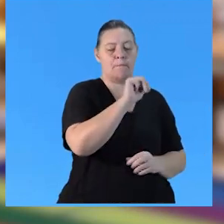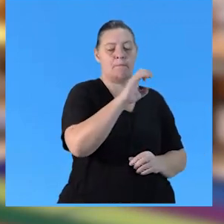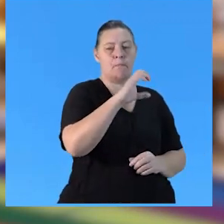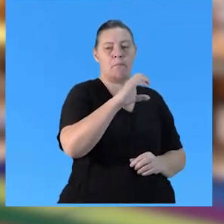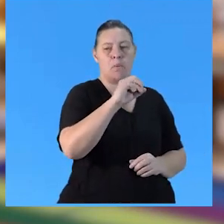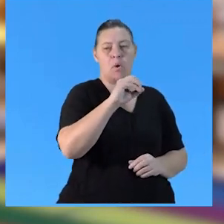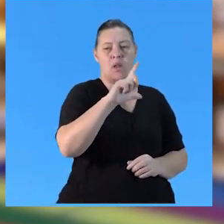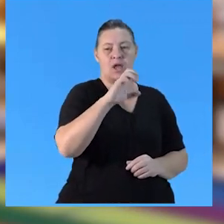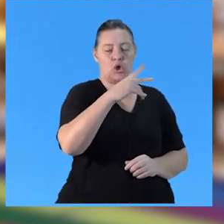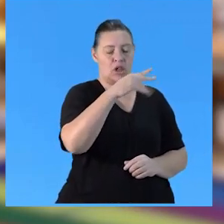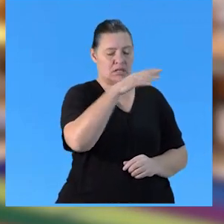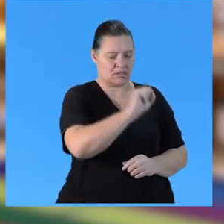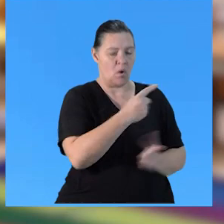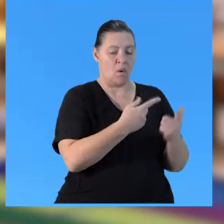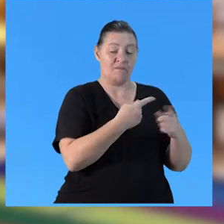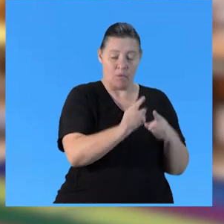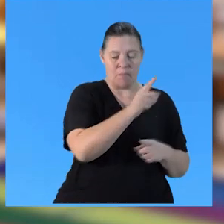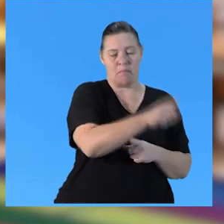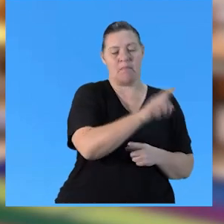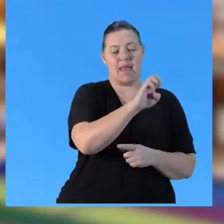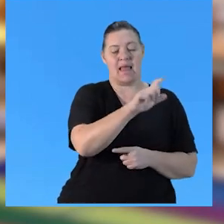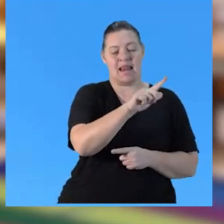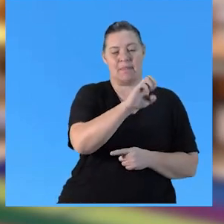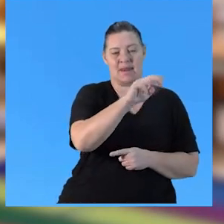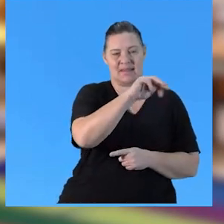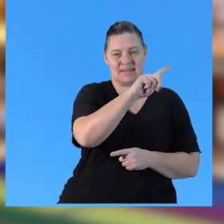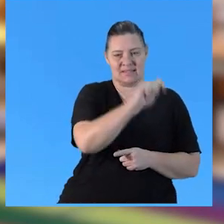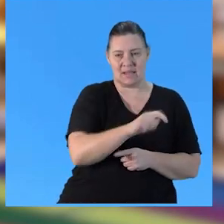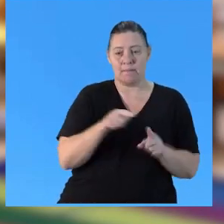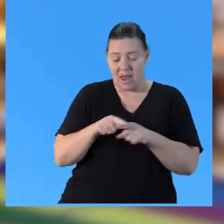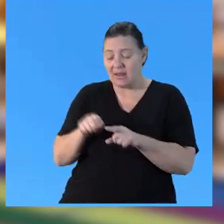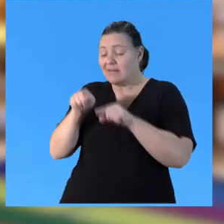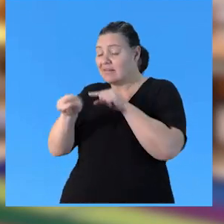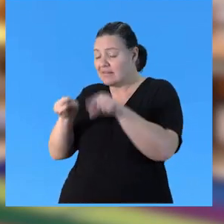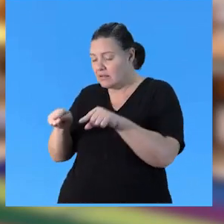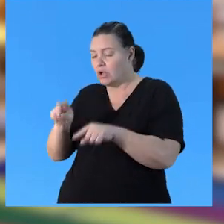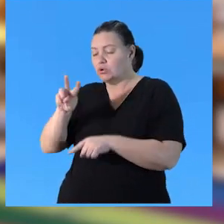So I've said a mouthful. Let's just go quickly for a short break, and I will see you just after this.